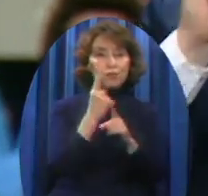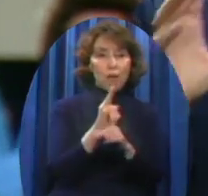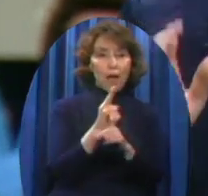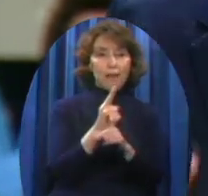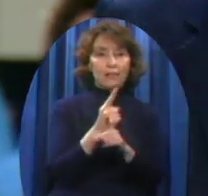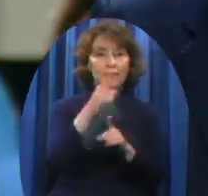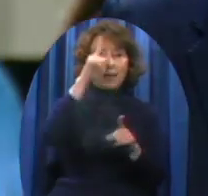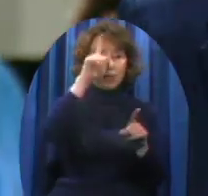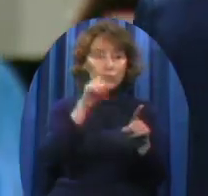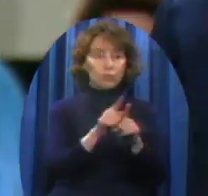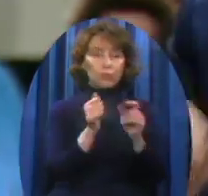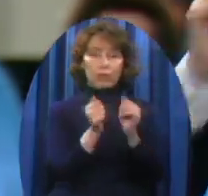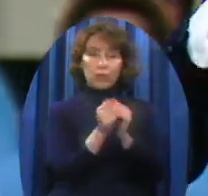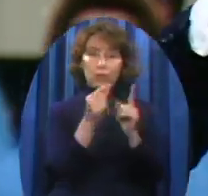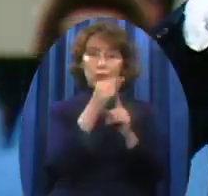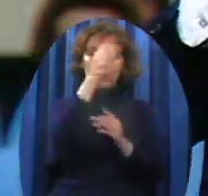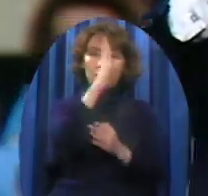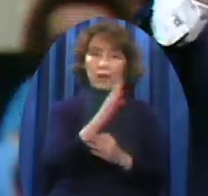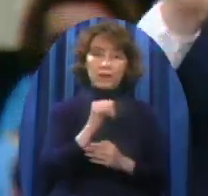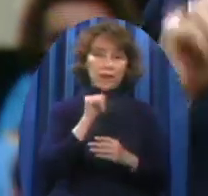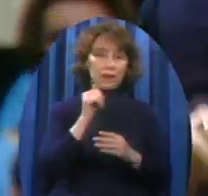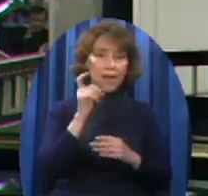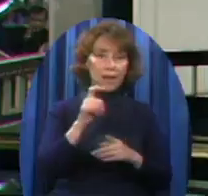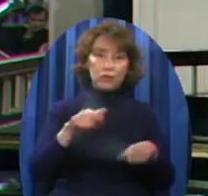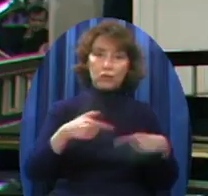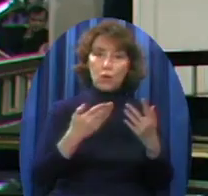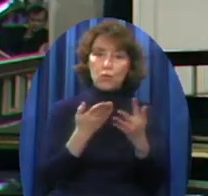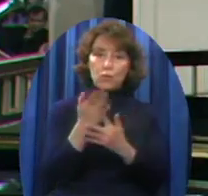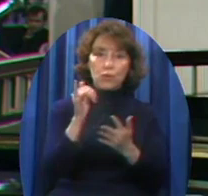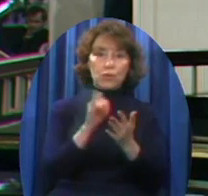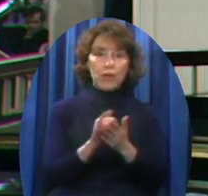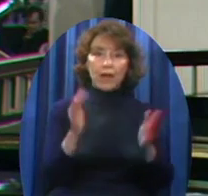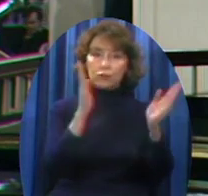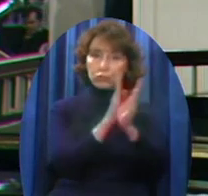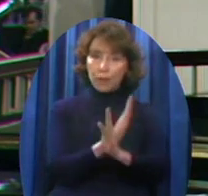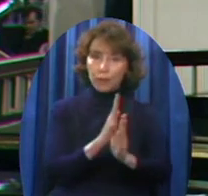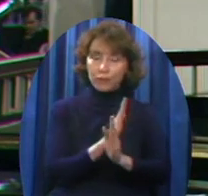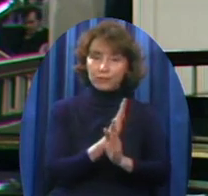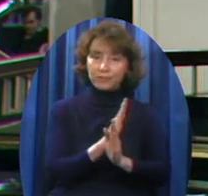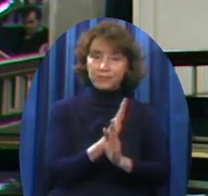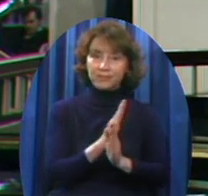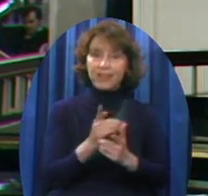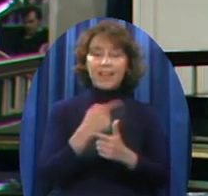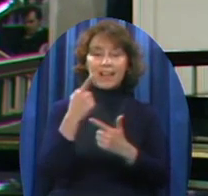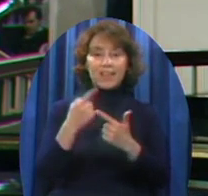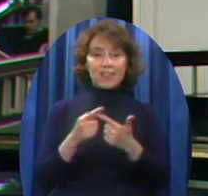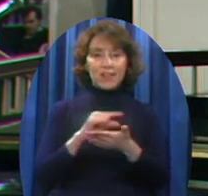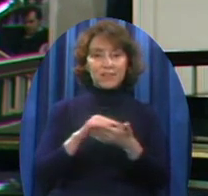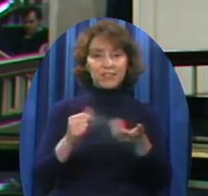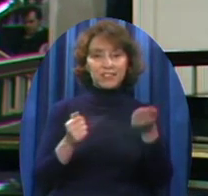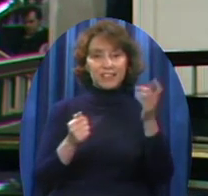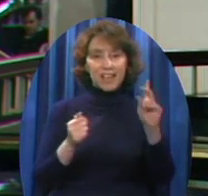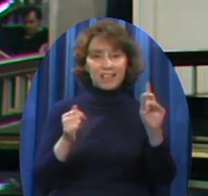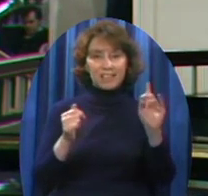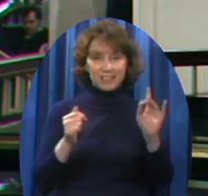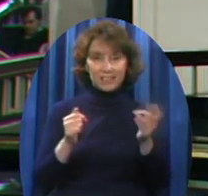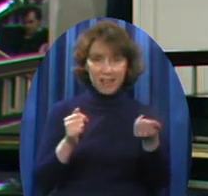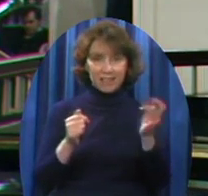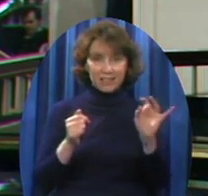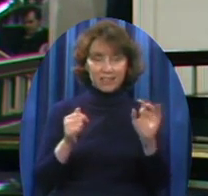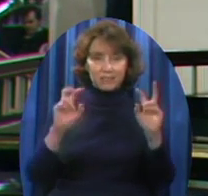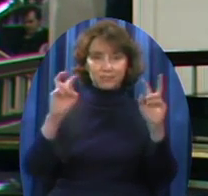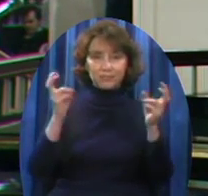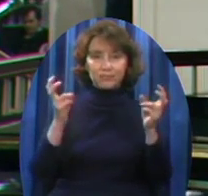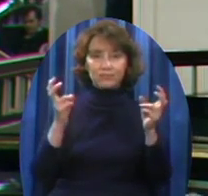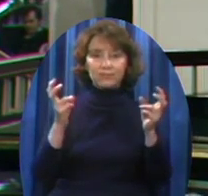you won't have to go through those storms. And then, verse 18, the path of the just, the man of